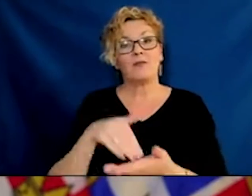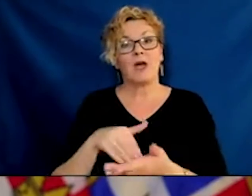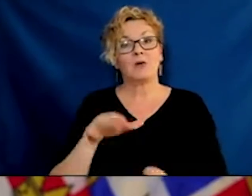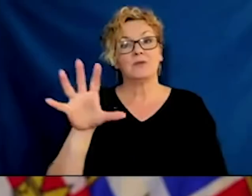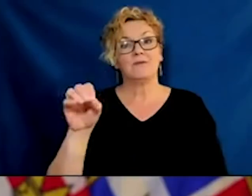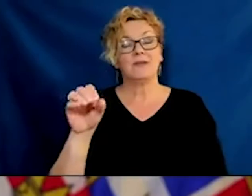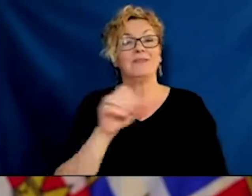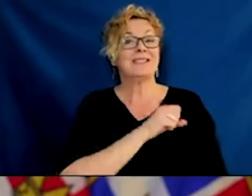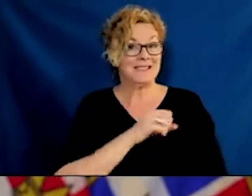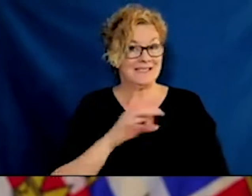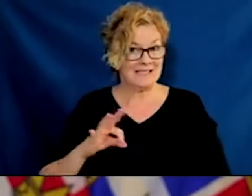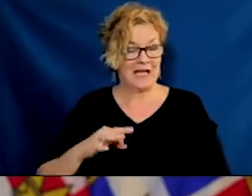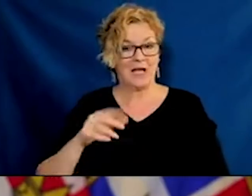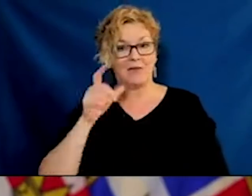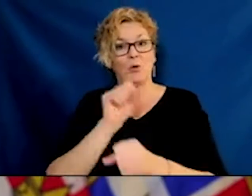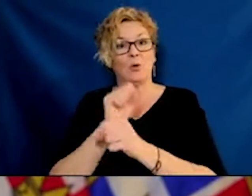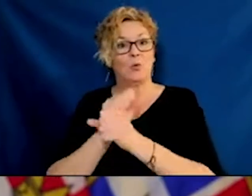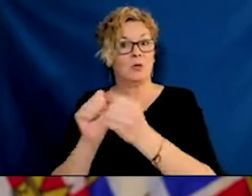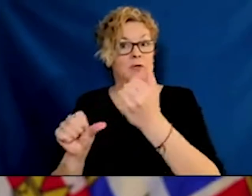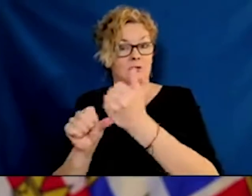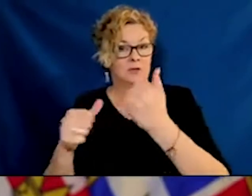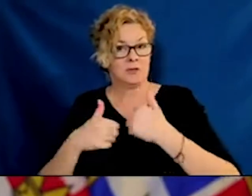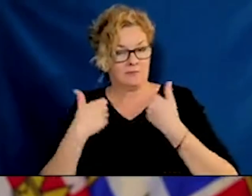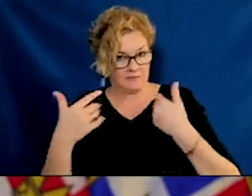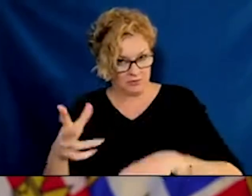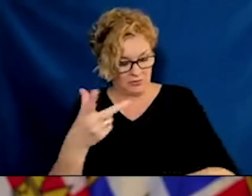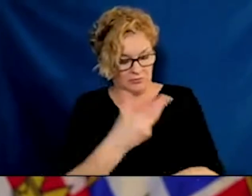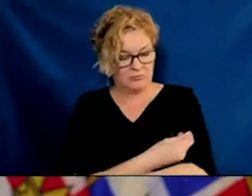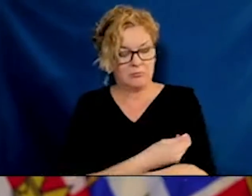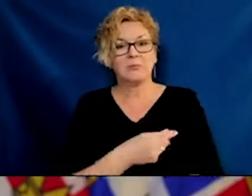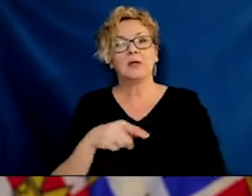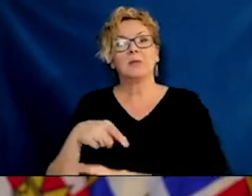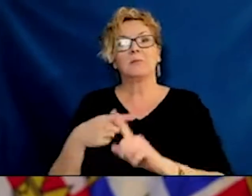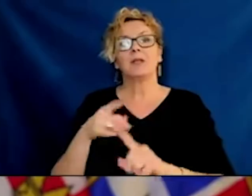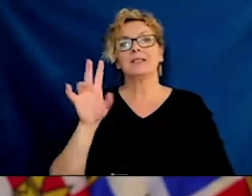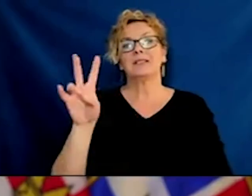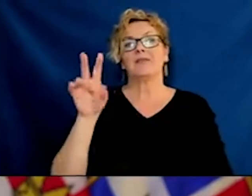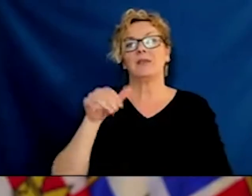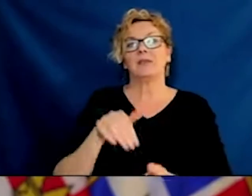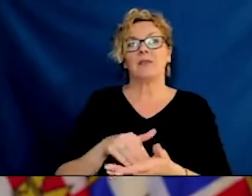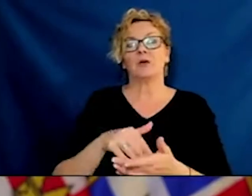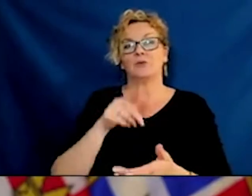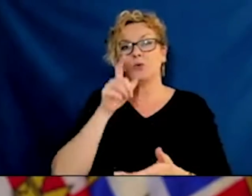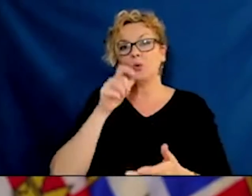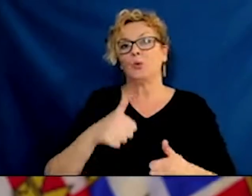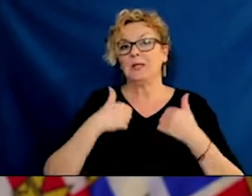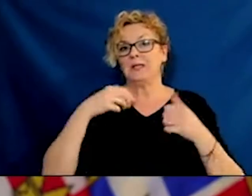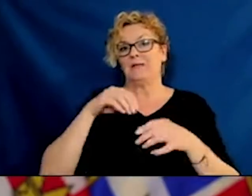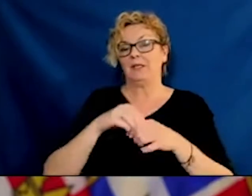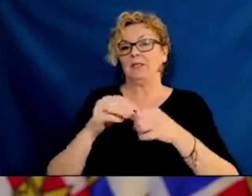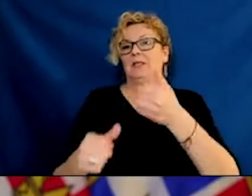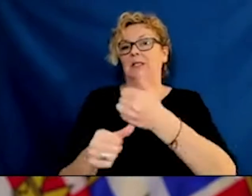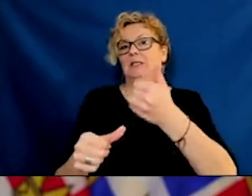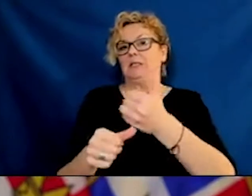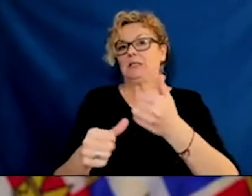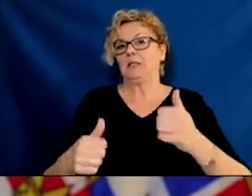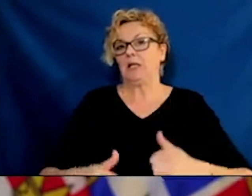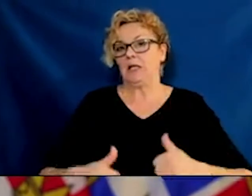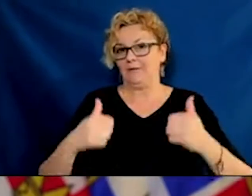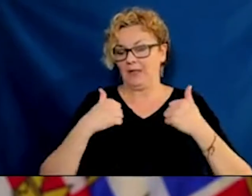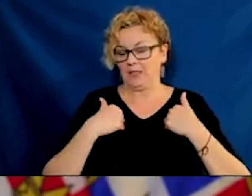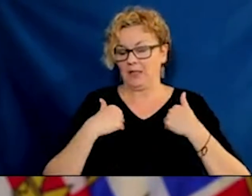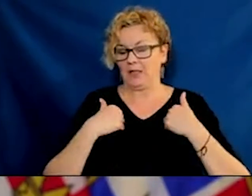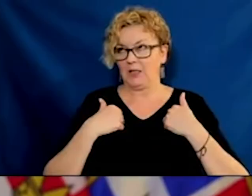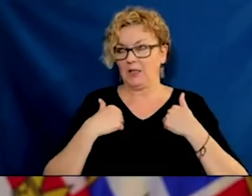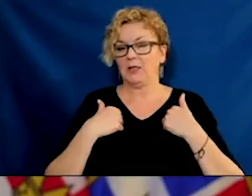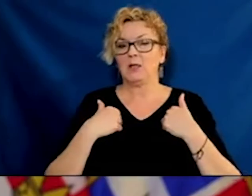and 7,147 residents in assisted living. What this tells us is that over 60% of the vaccine